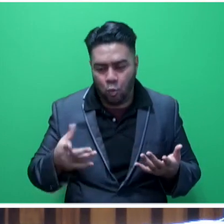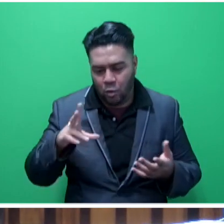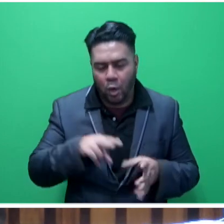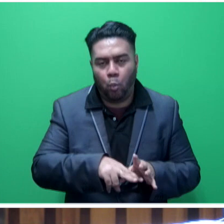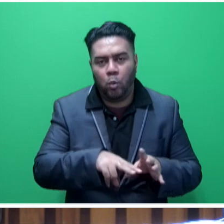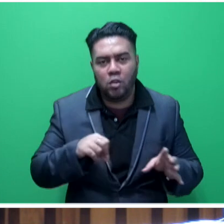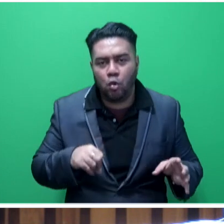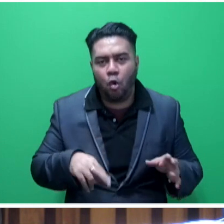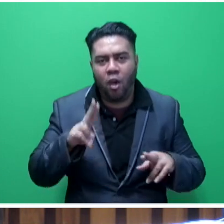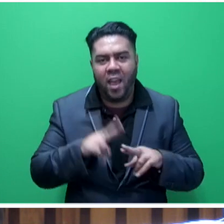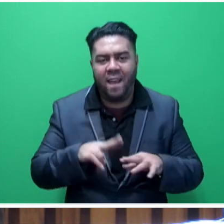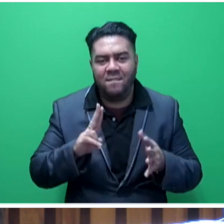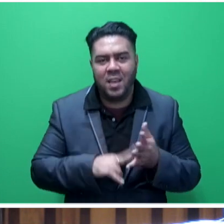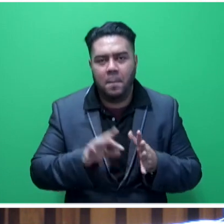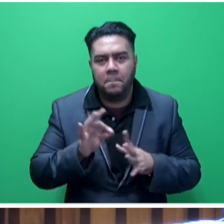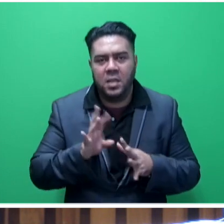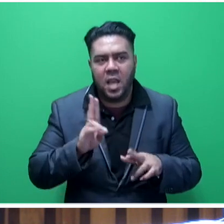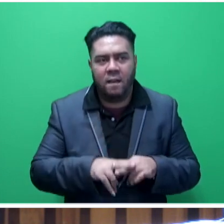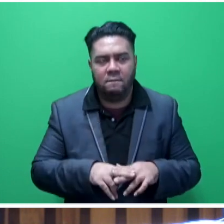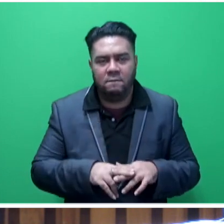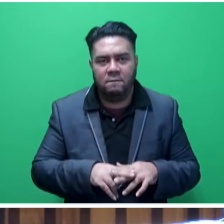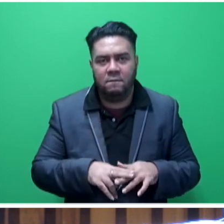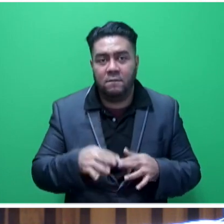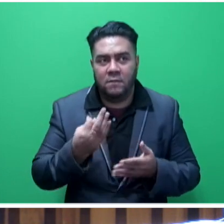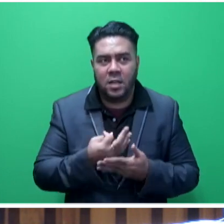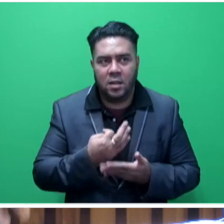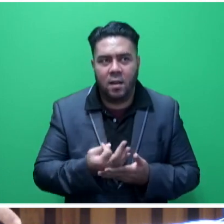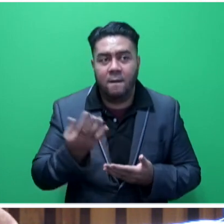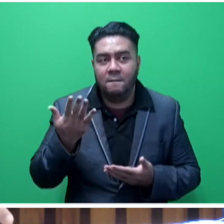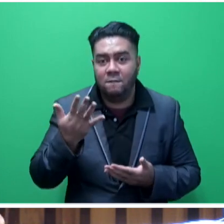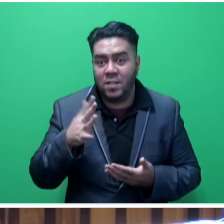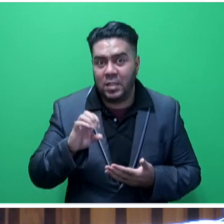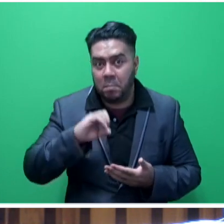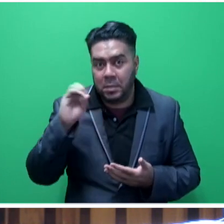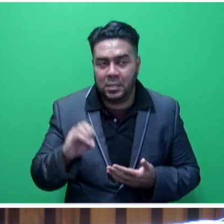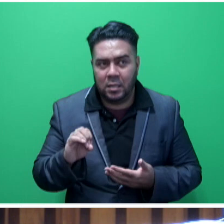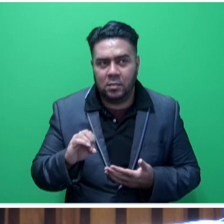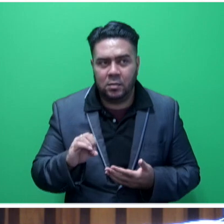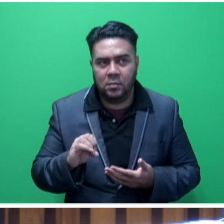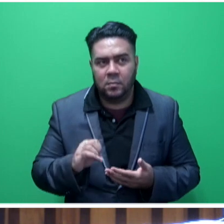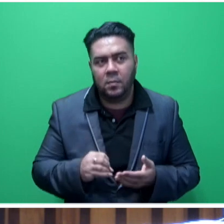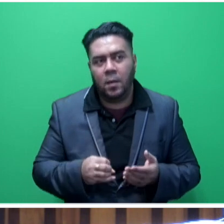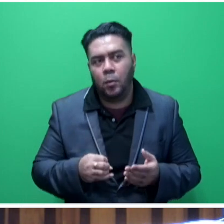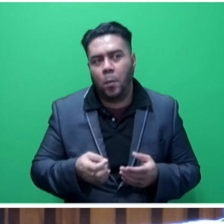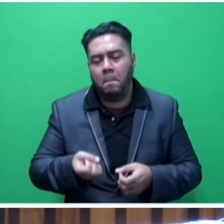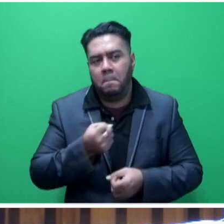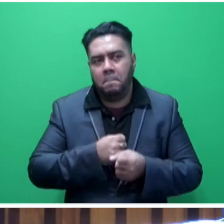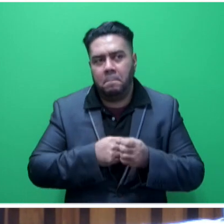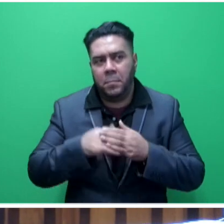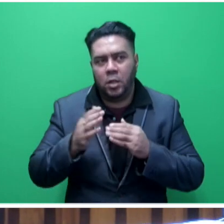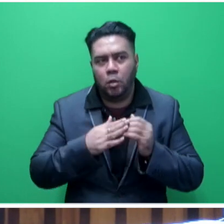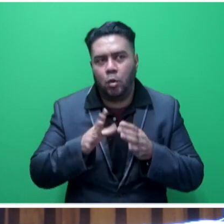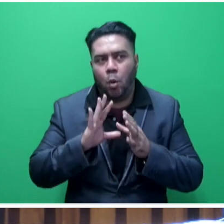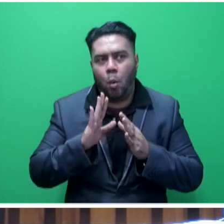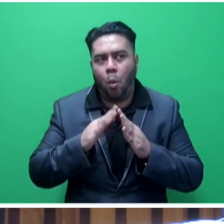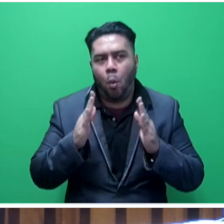funds. So they can withdraw up to 50% to build their home in the village. Because before it was not allowed for them to be